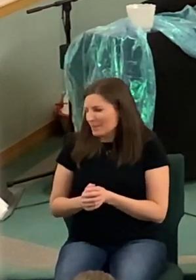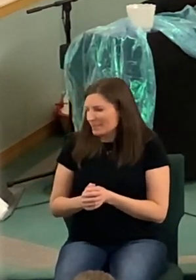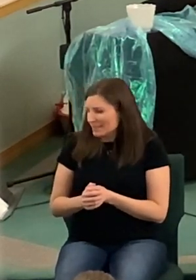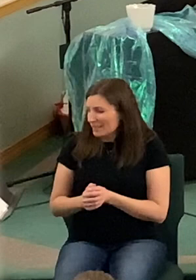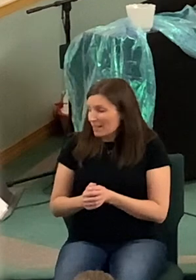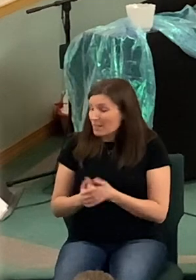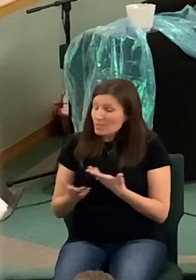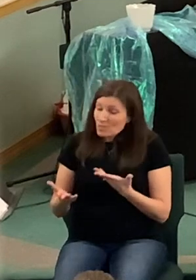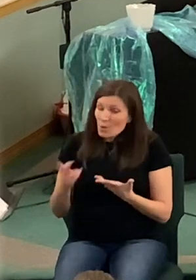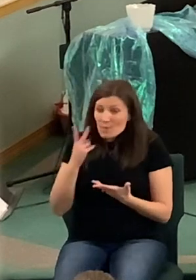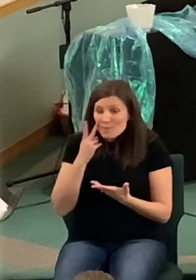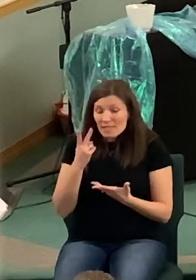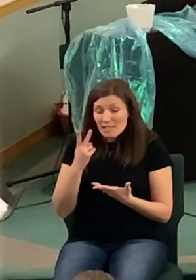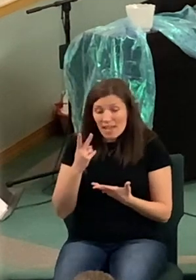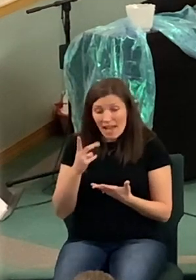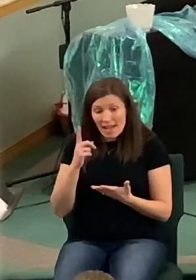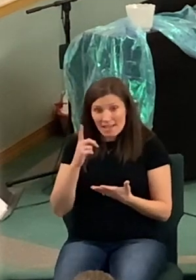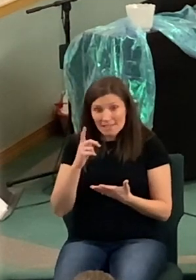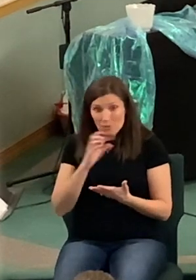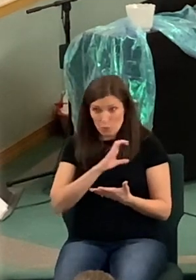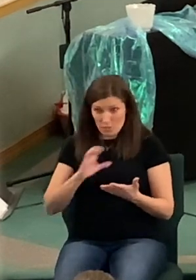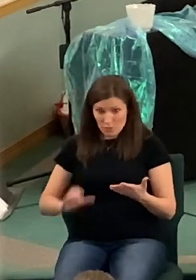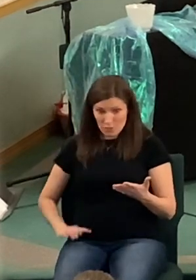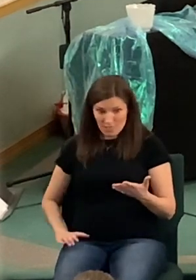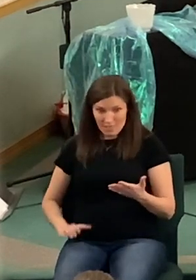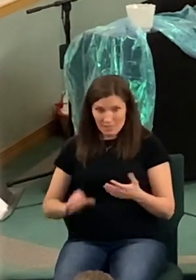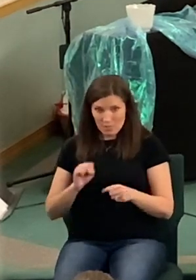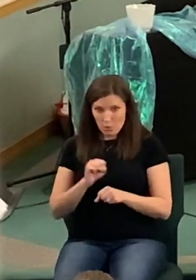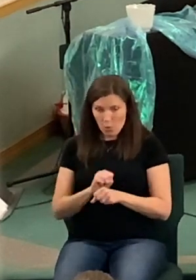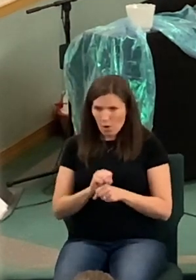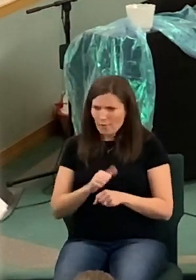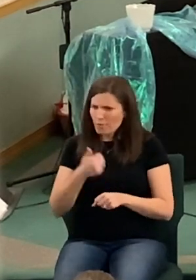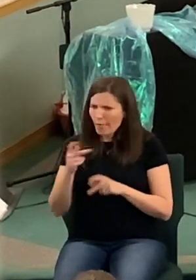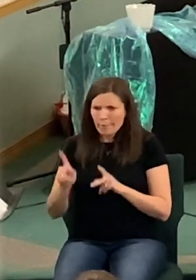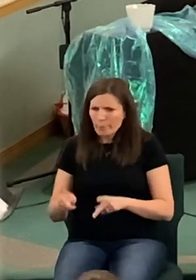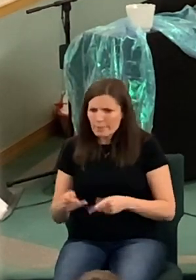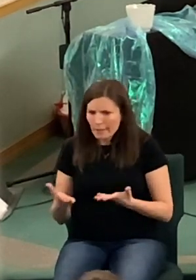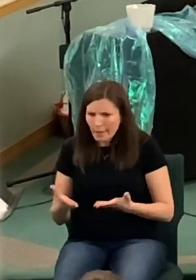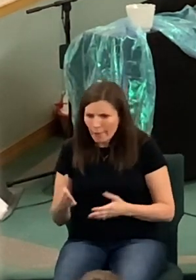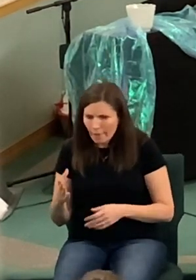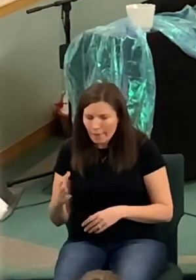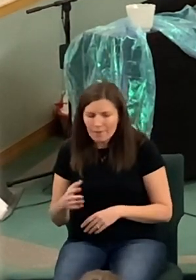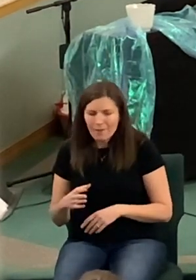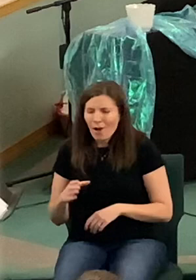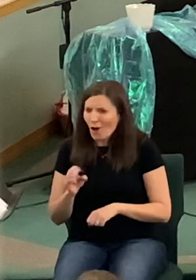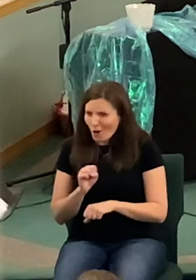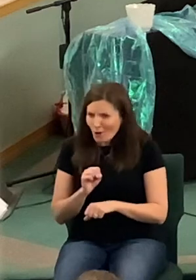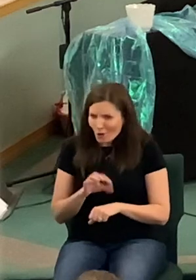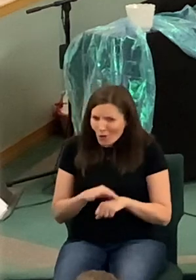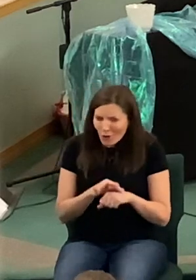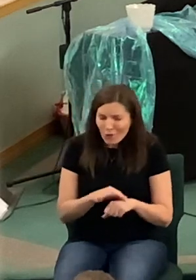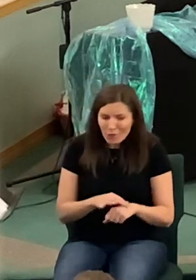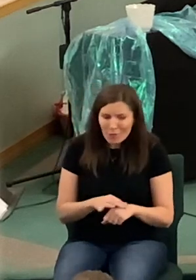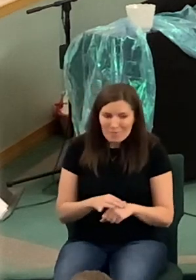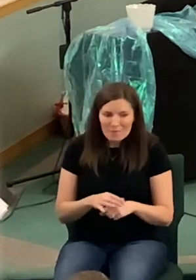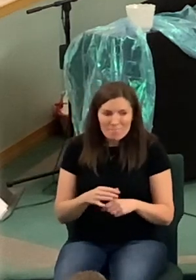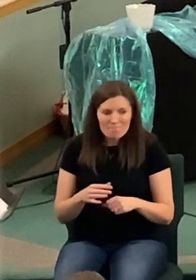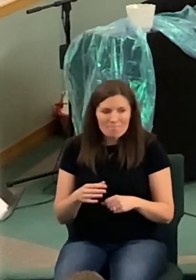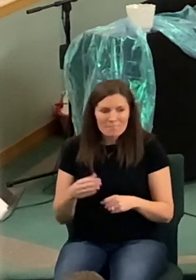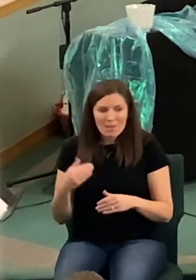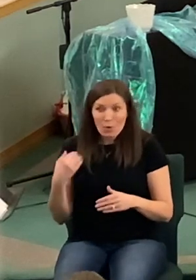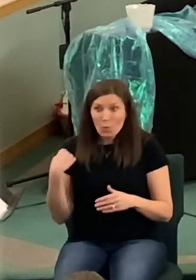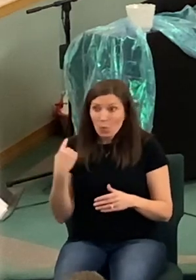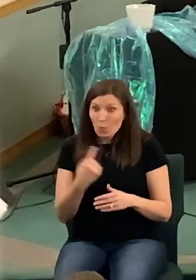See, as believers that work for someone else, we don't keep an eye on the clock or we don't keep an eye on our boss. We keep an eye on God to make sure we